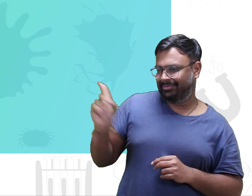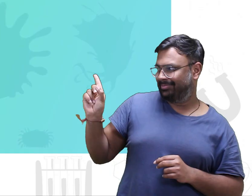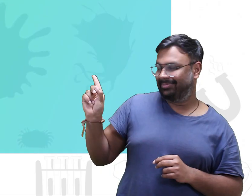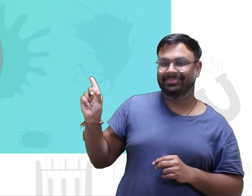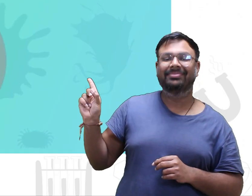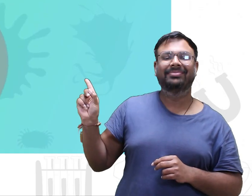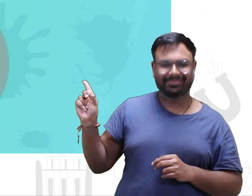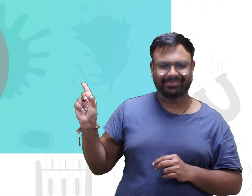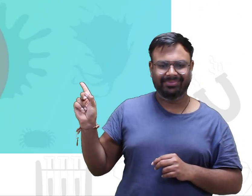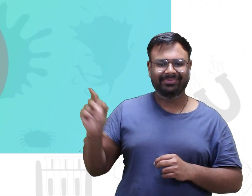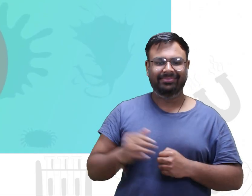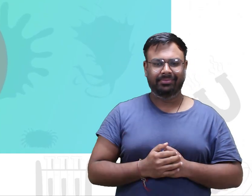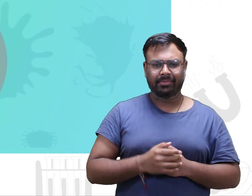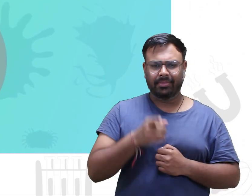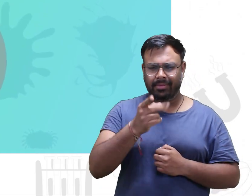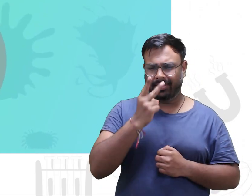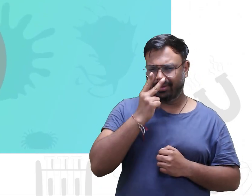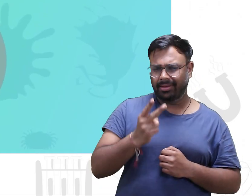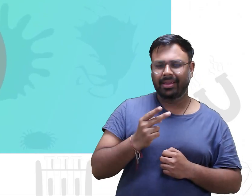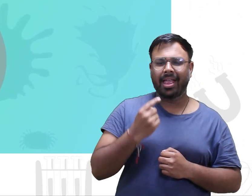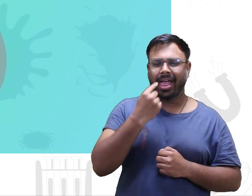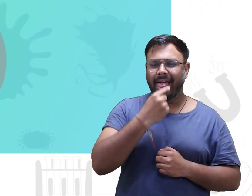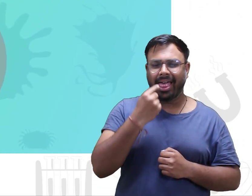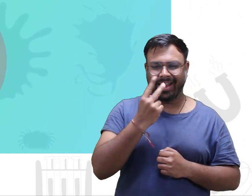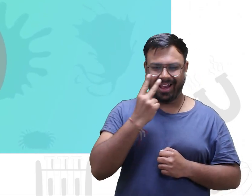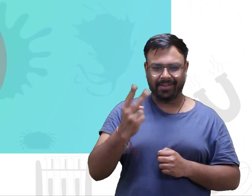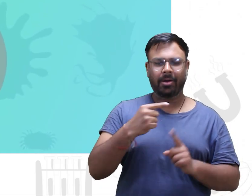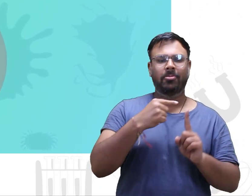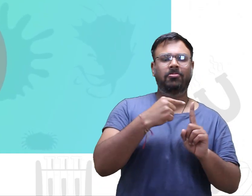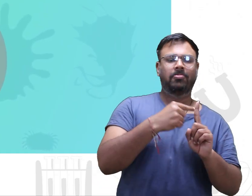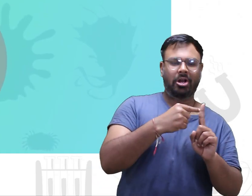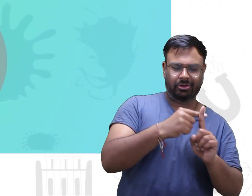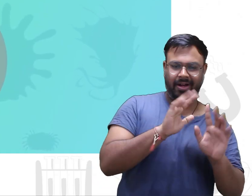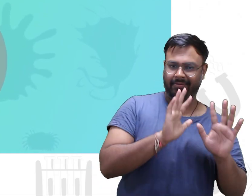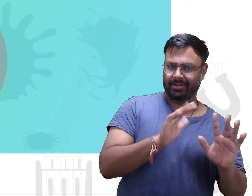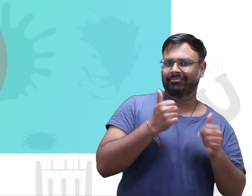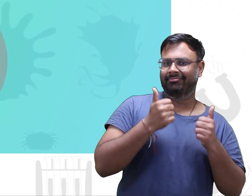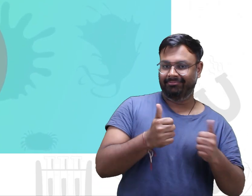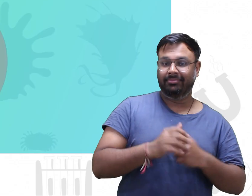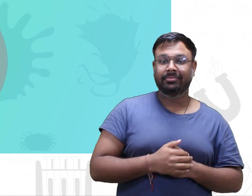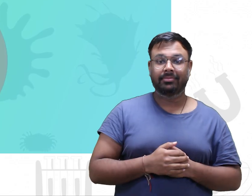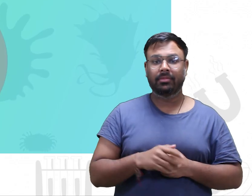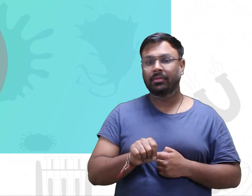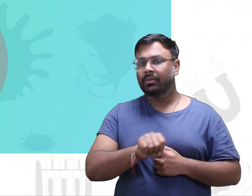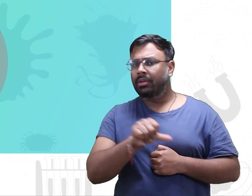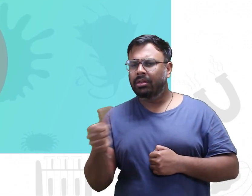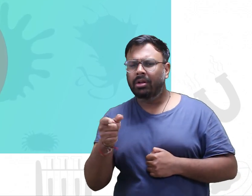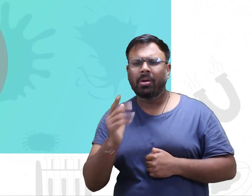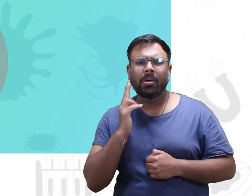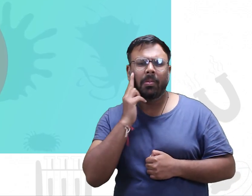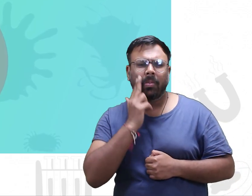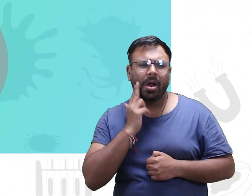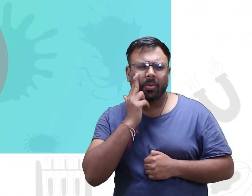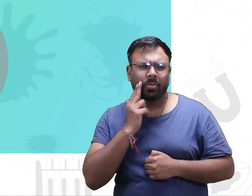staining. Now you could end up with two results. The cells which retain the crystal violet appears violet, called gram-positive bacteria, and the cells